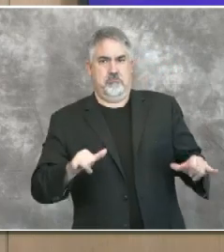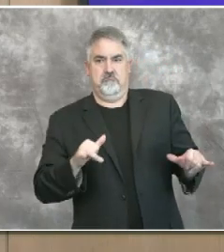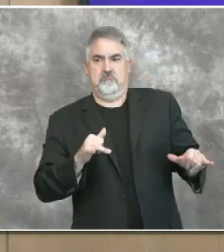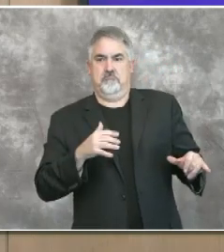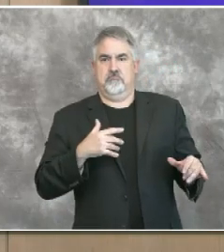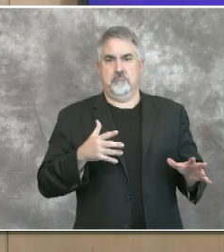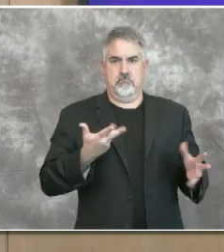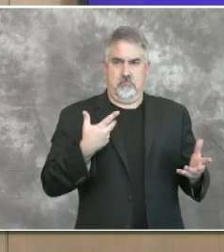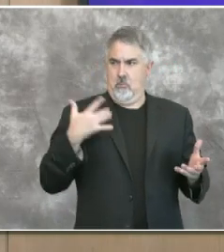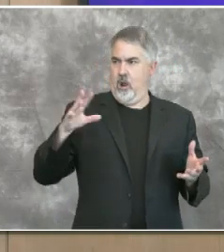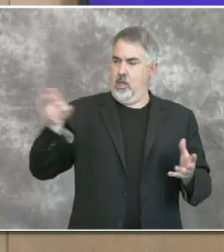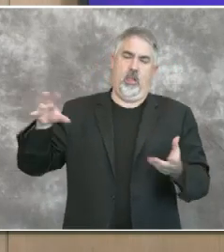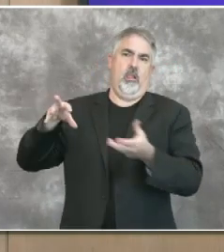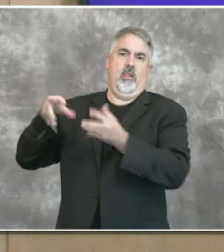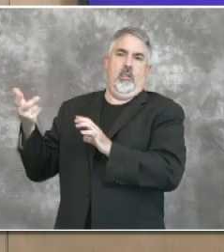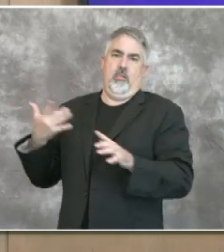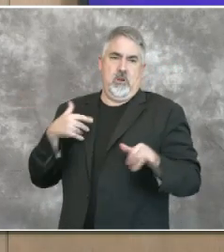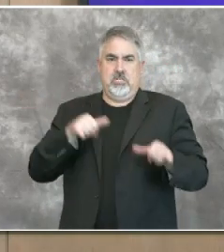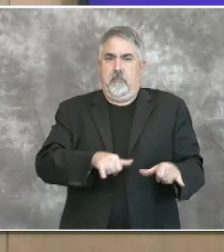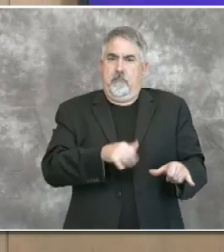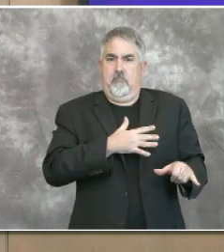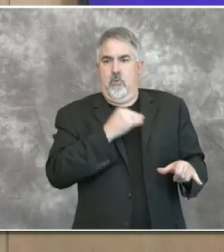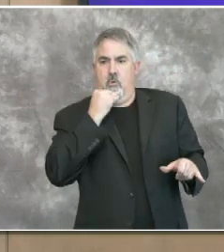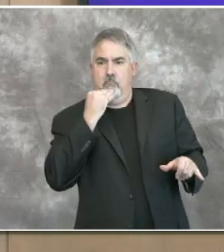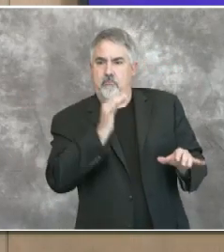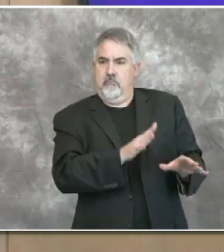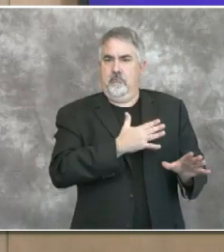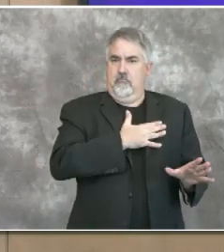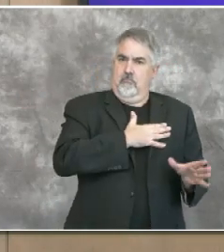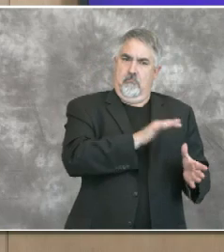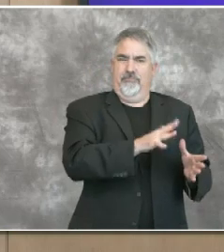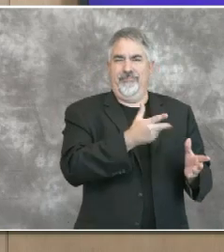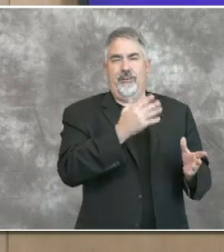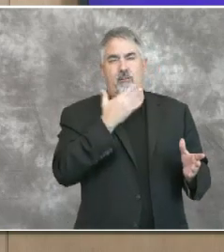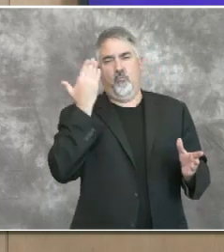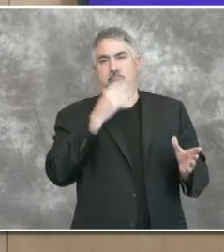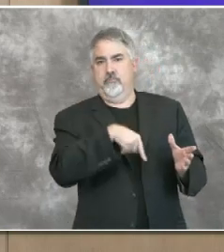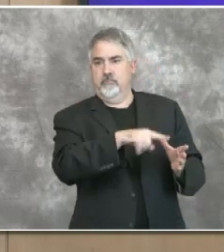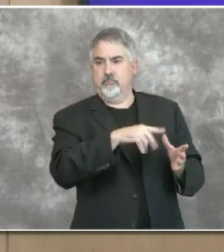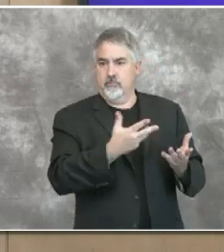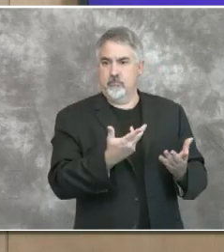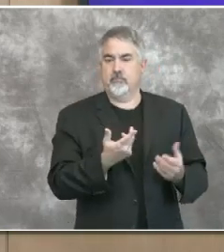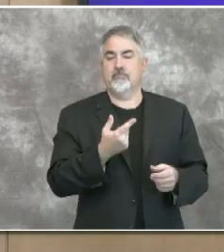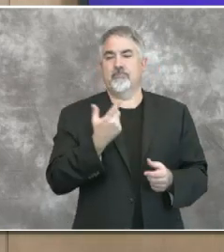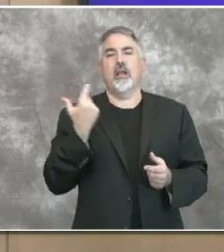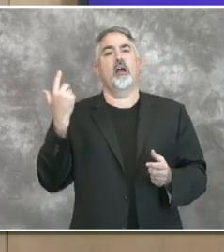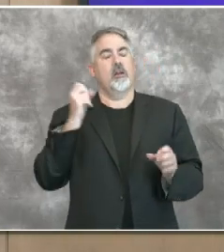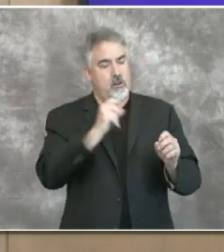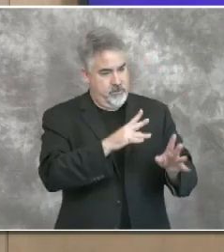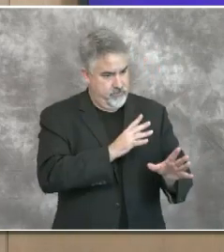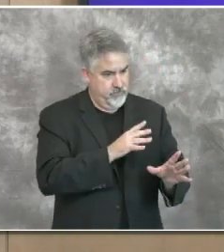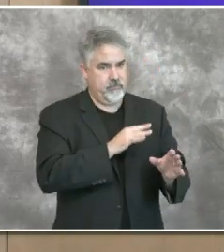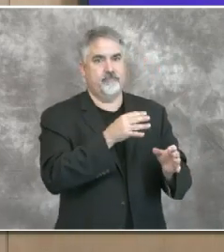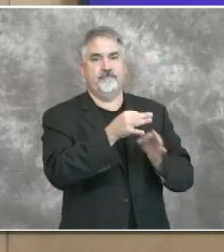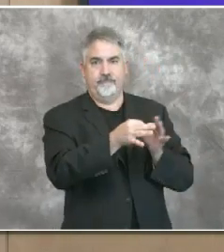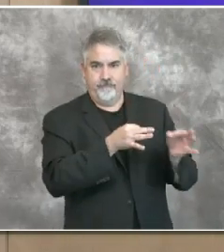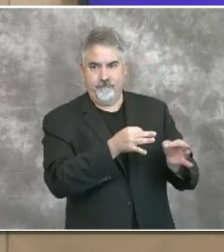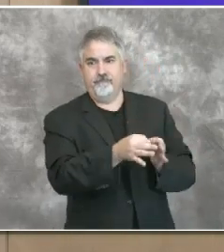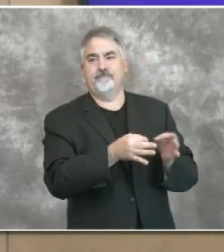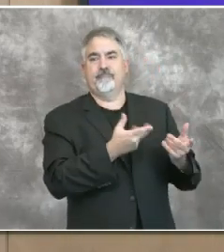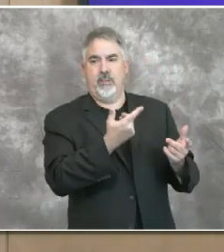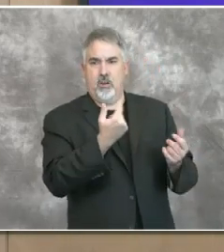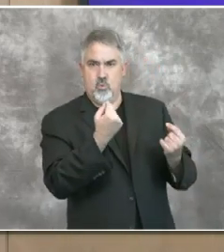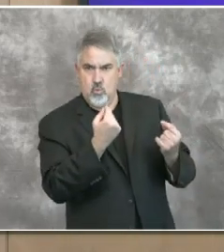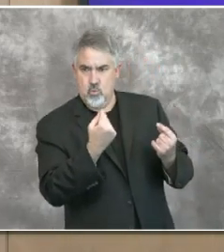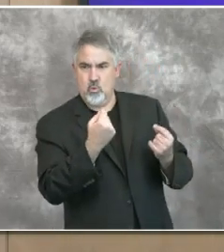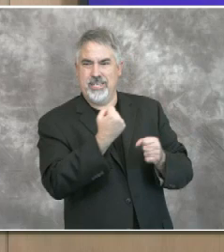those individuals now are seeking shelter. And so there's an effort to make sure that that is available in an environment that ensures physical